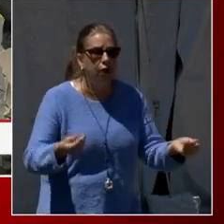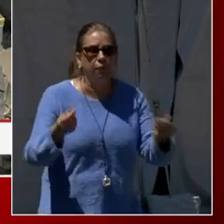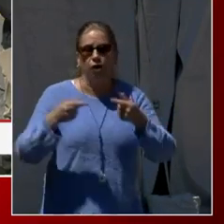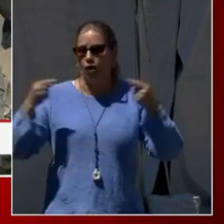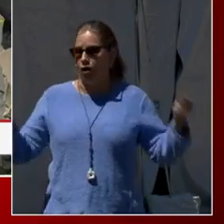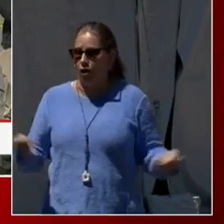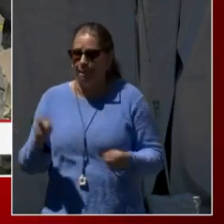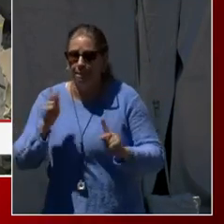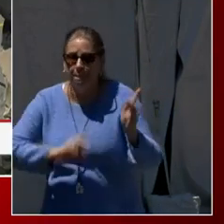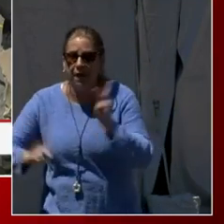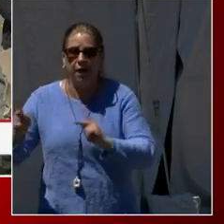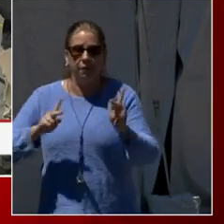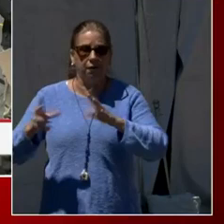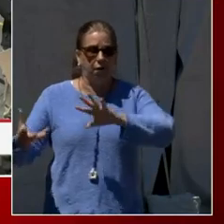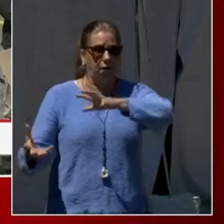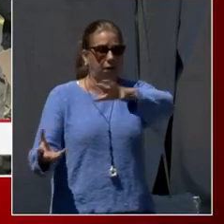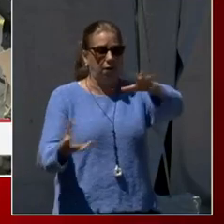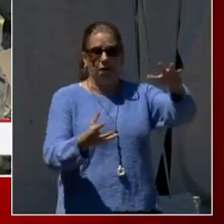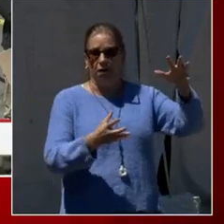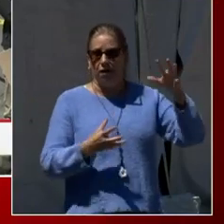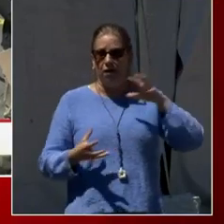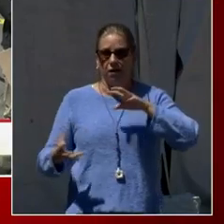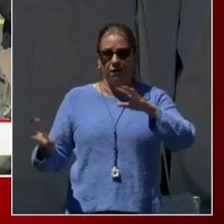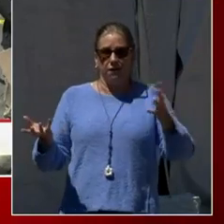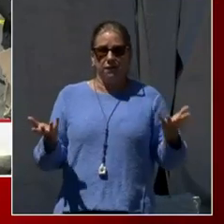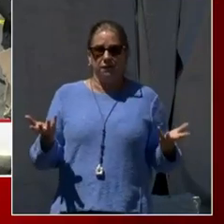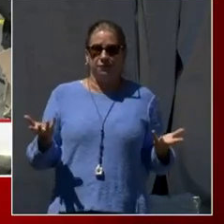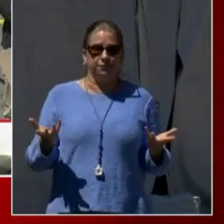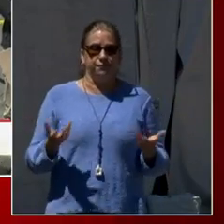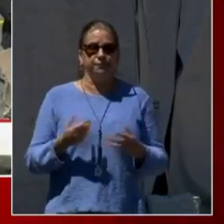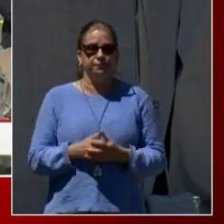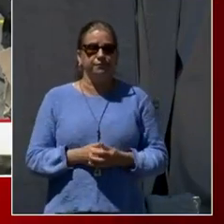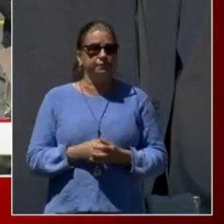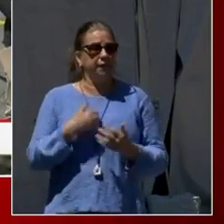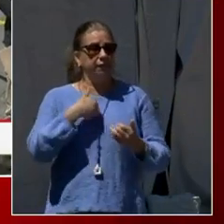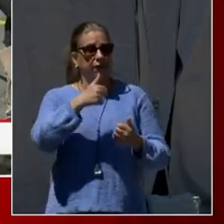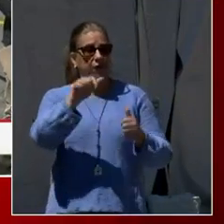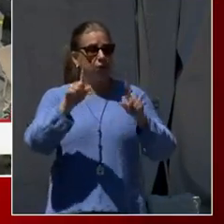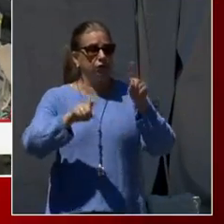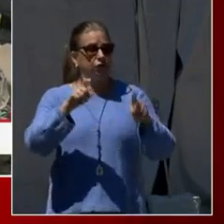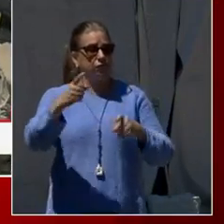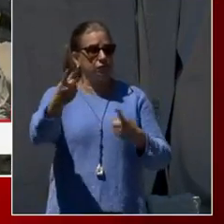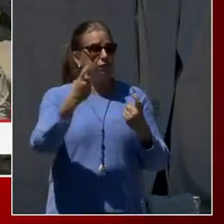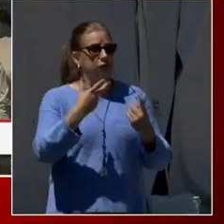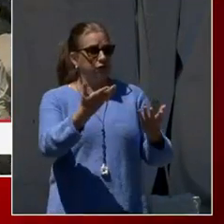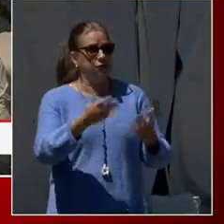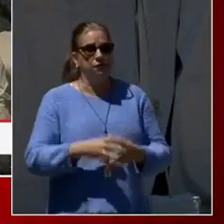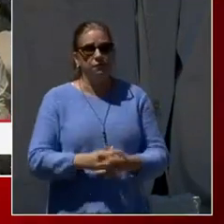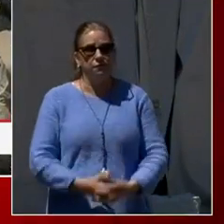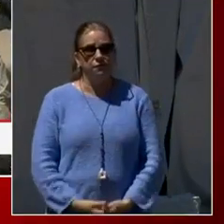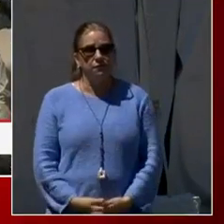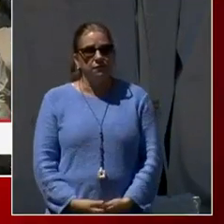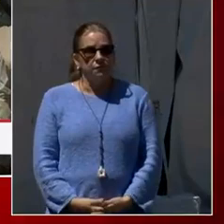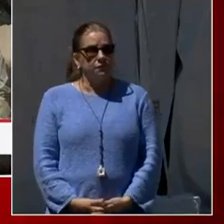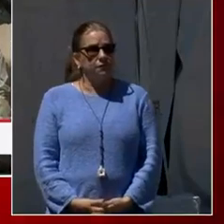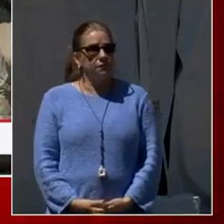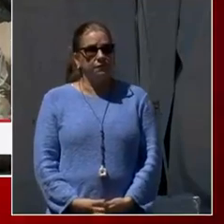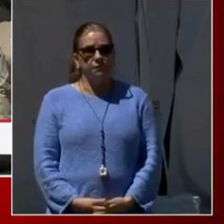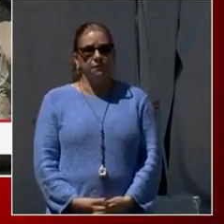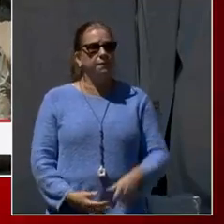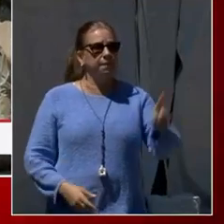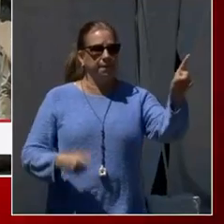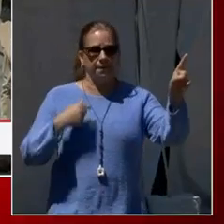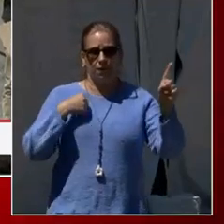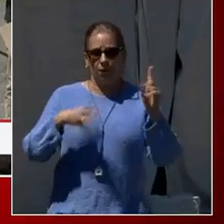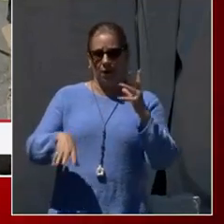I think we can take any questions that anyone might have. Before we start, let me just say a couple of the things. Let me just say a